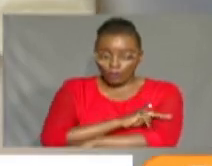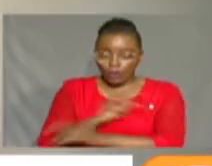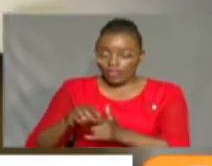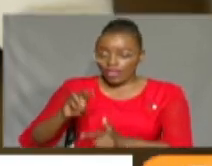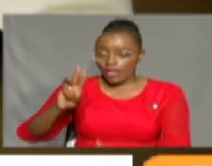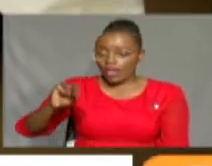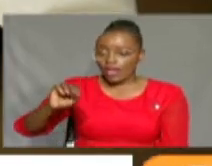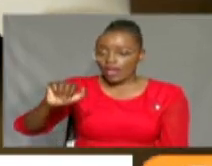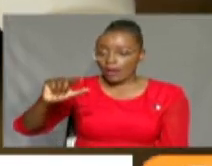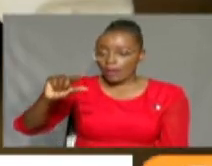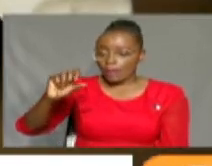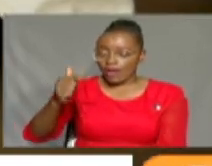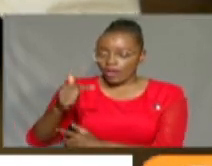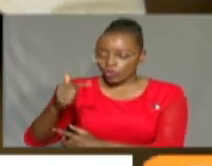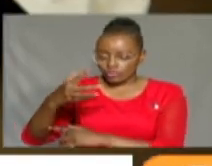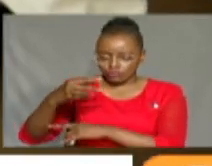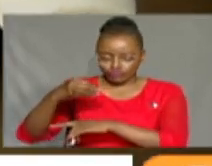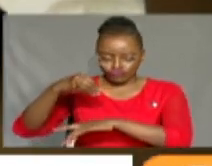then plastered.